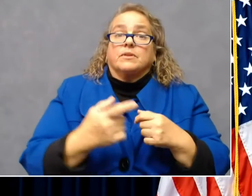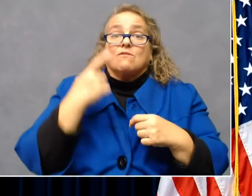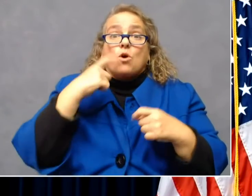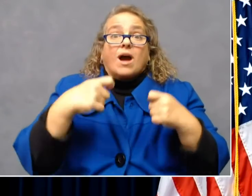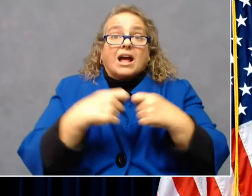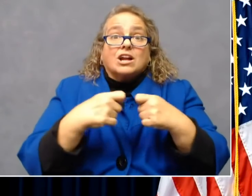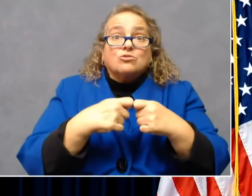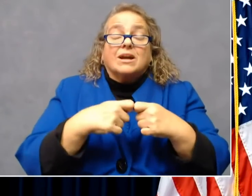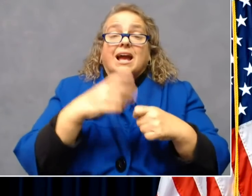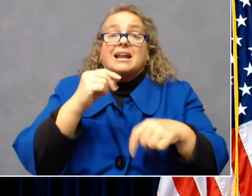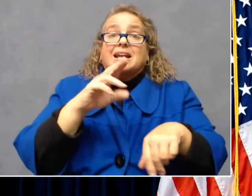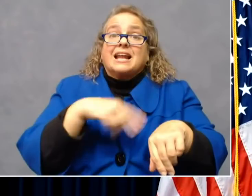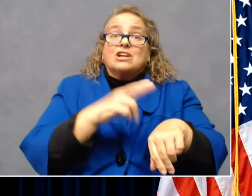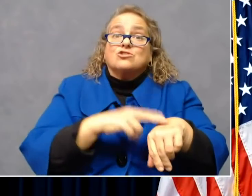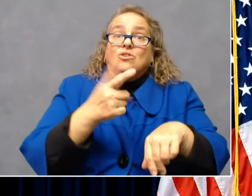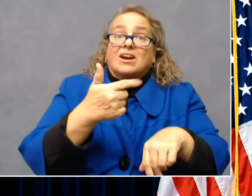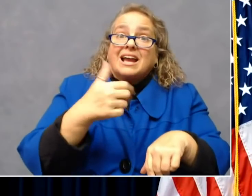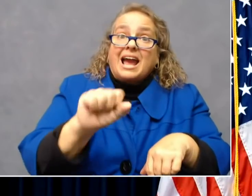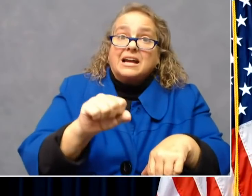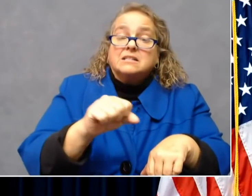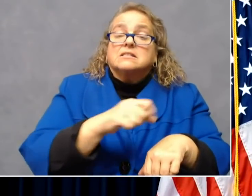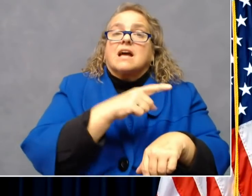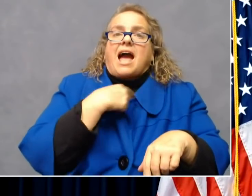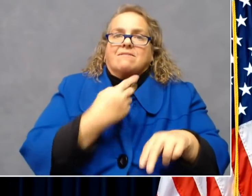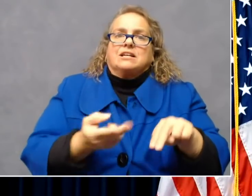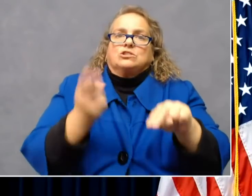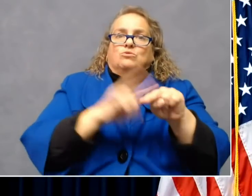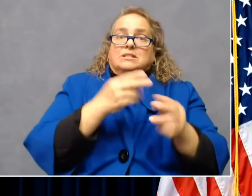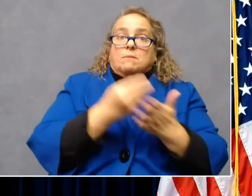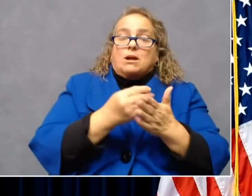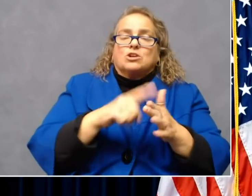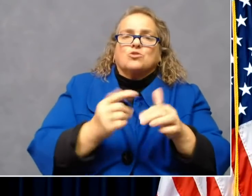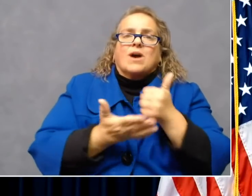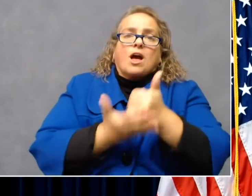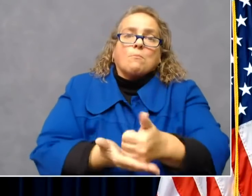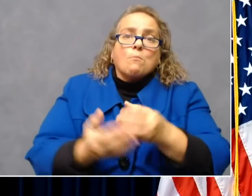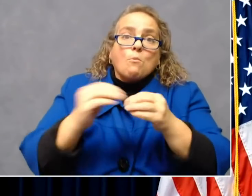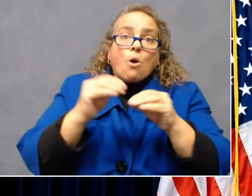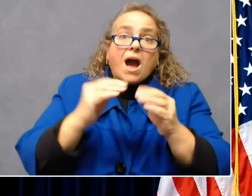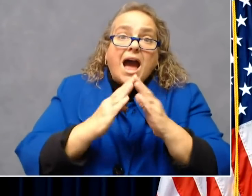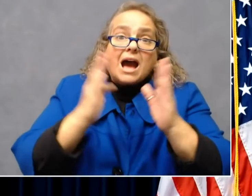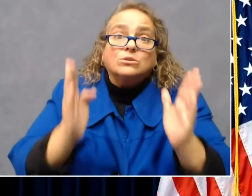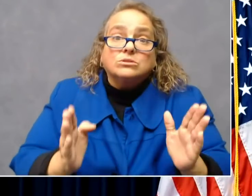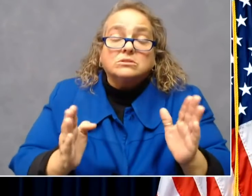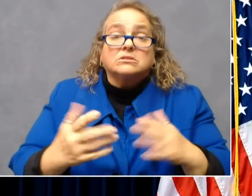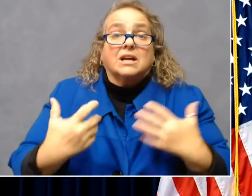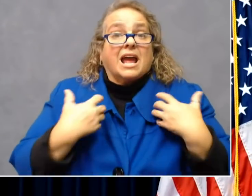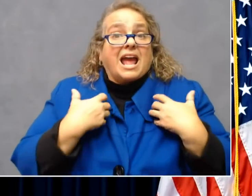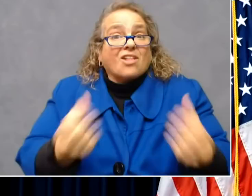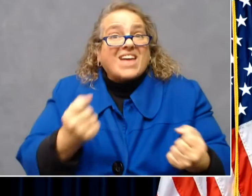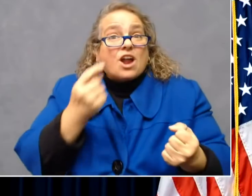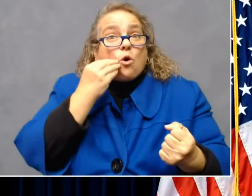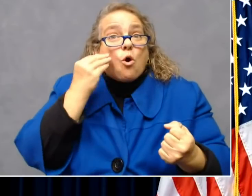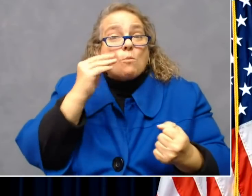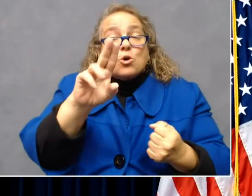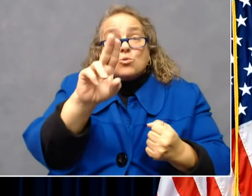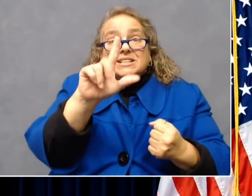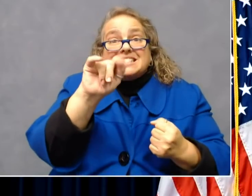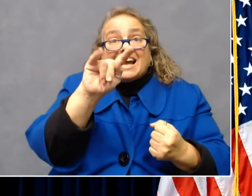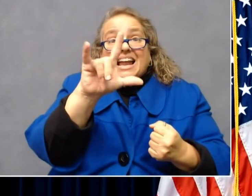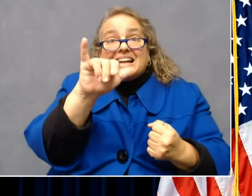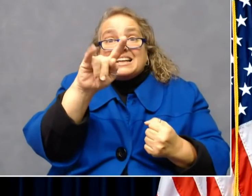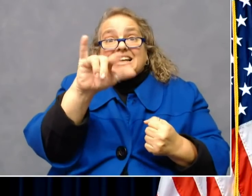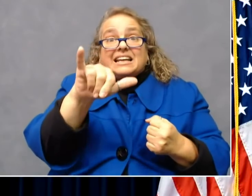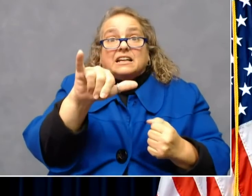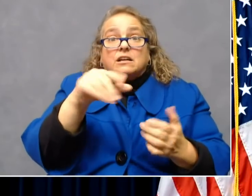been increased to assist more households across the state. The Healthy at Home Utility Relief Fund now has subsidy